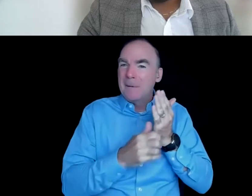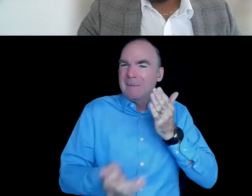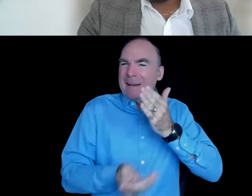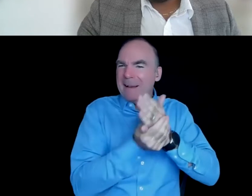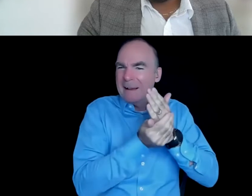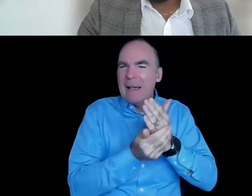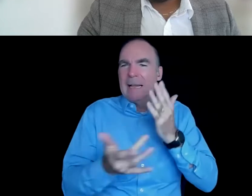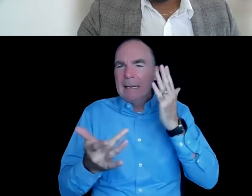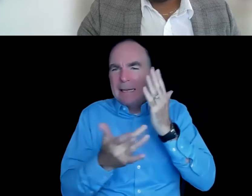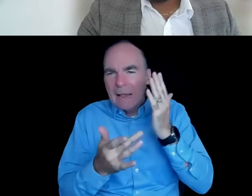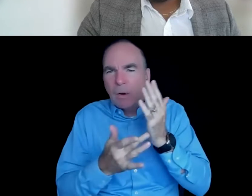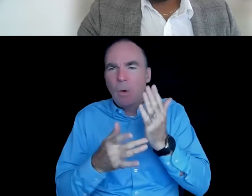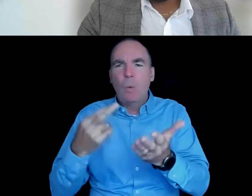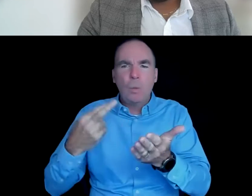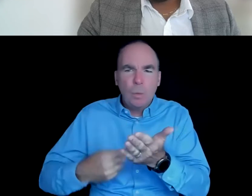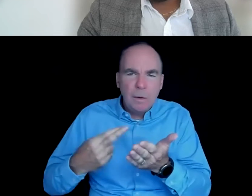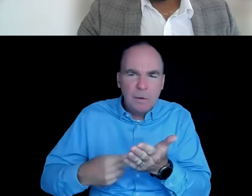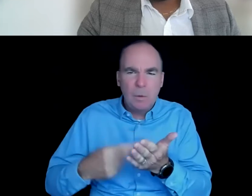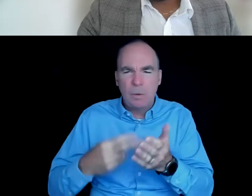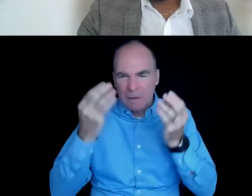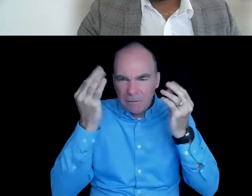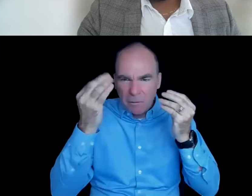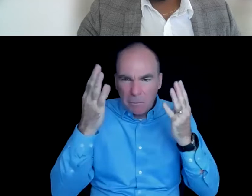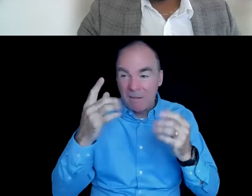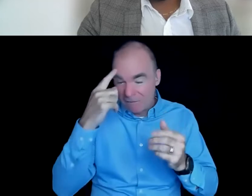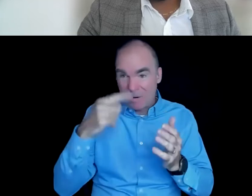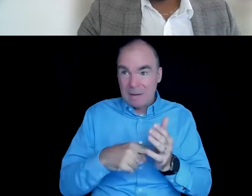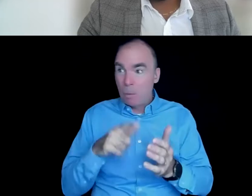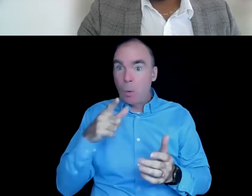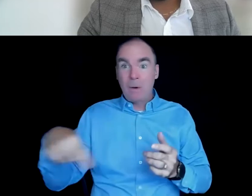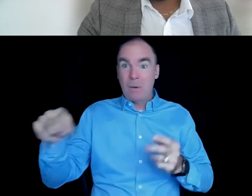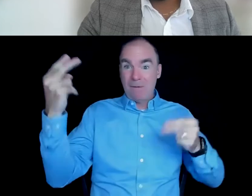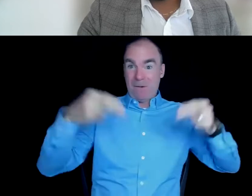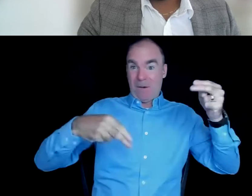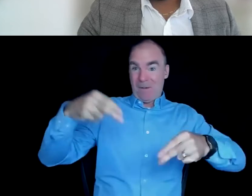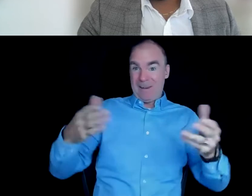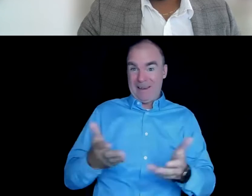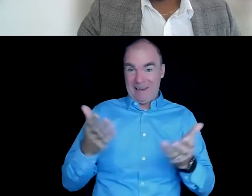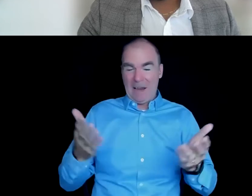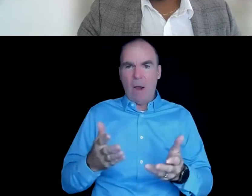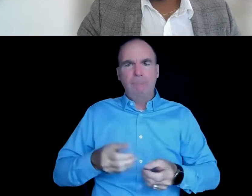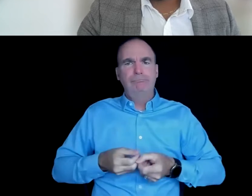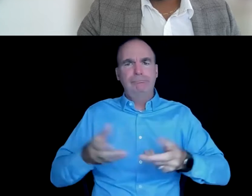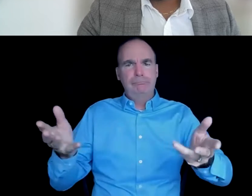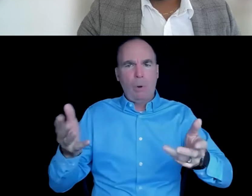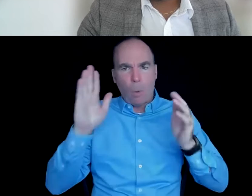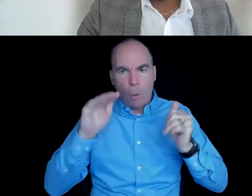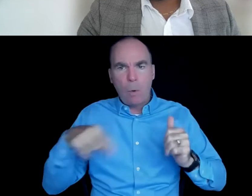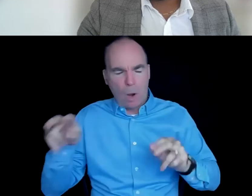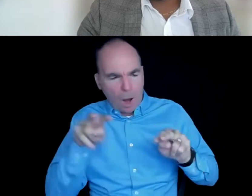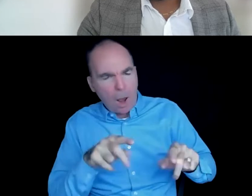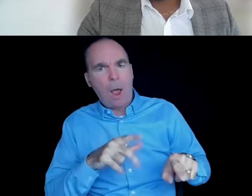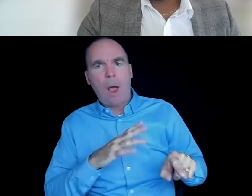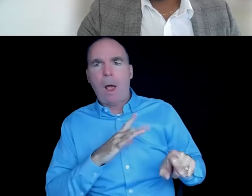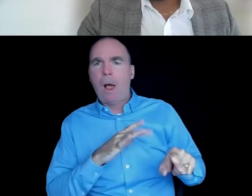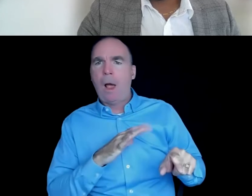resources for organizations like those participating in today's event. So we hope you will check out those resources. And